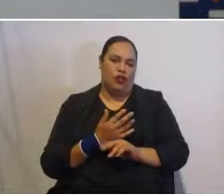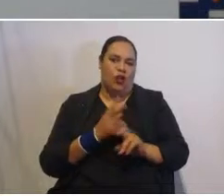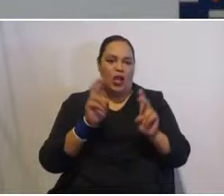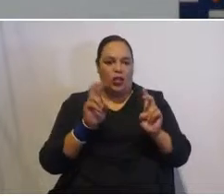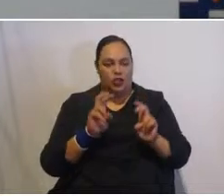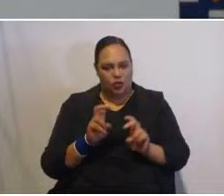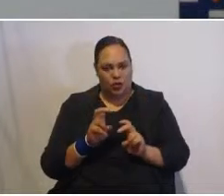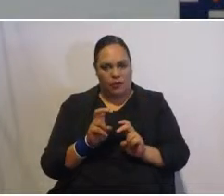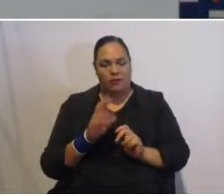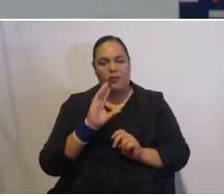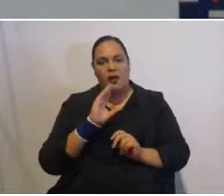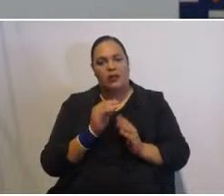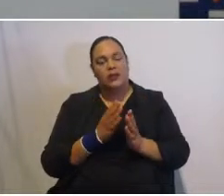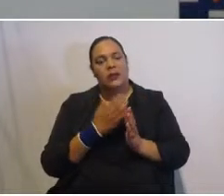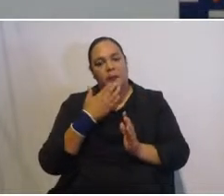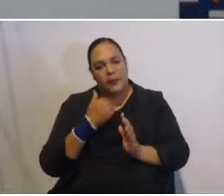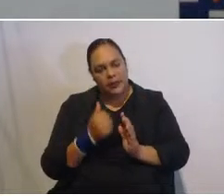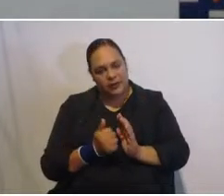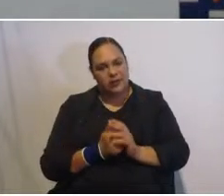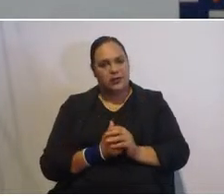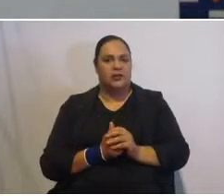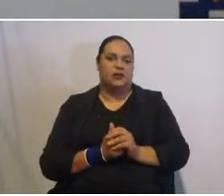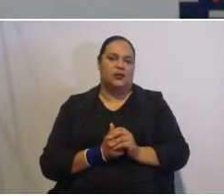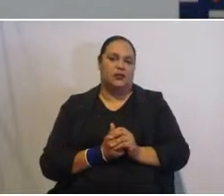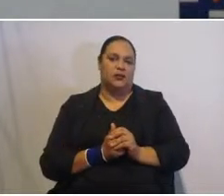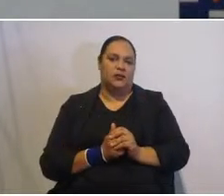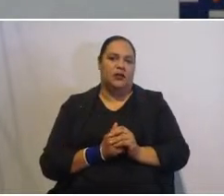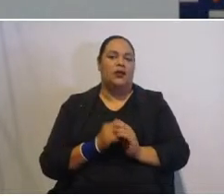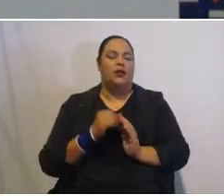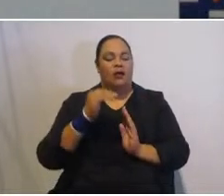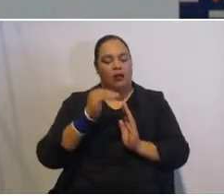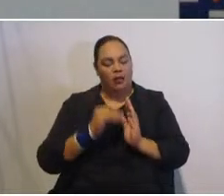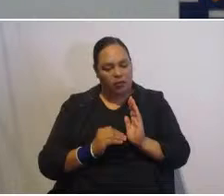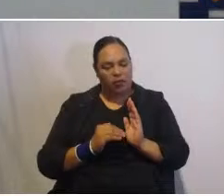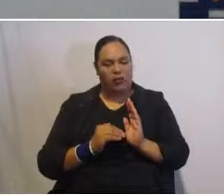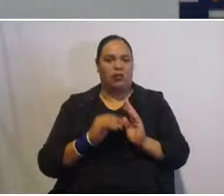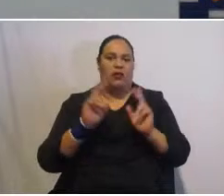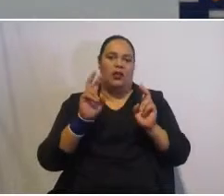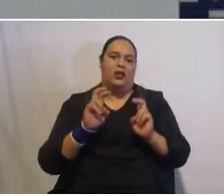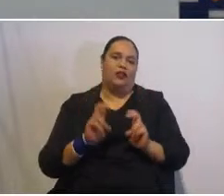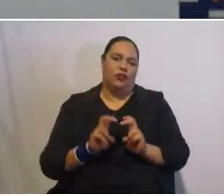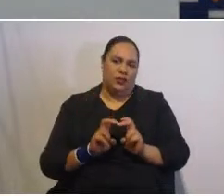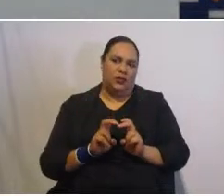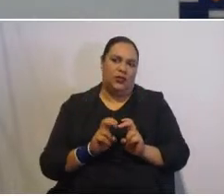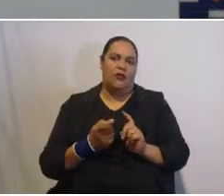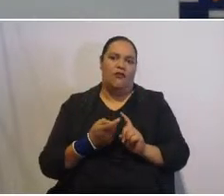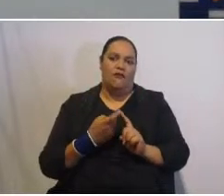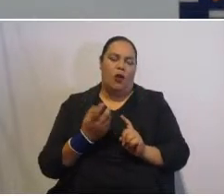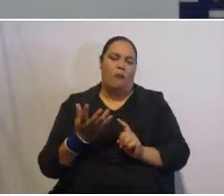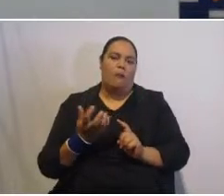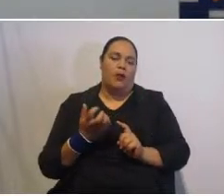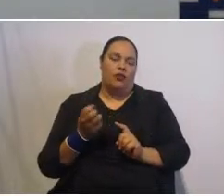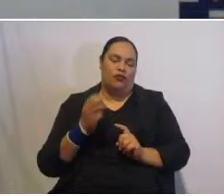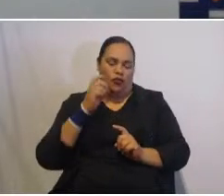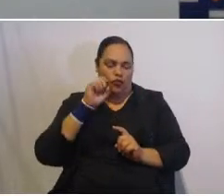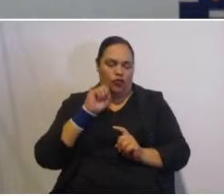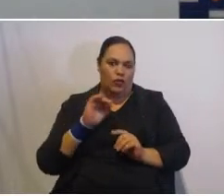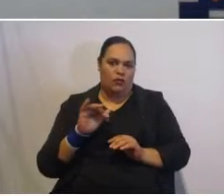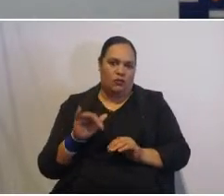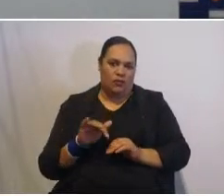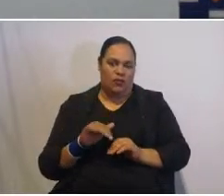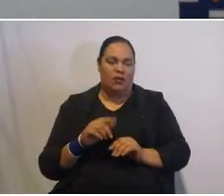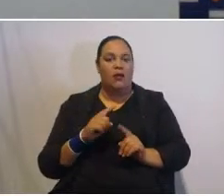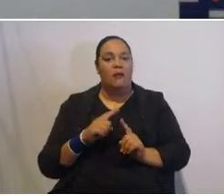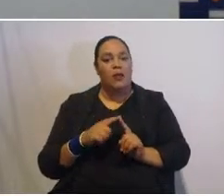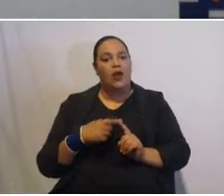ESCOM, please decrease the amount of electricity from the pensioners. And